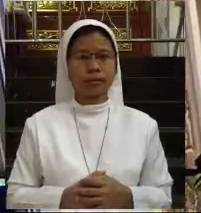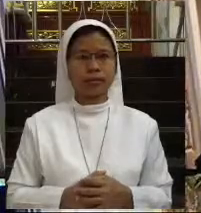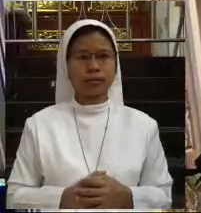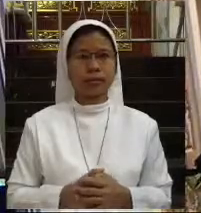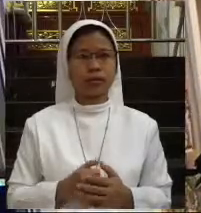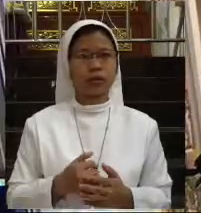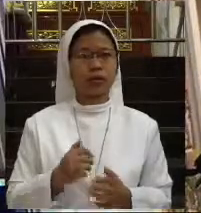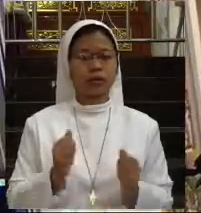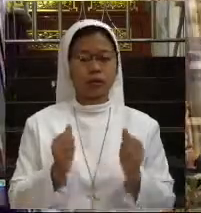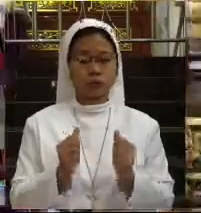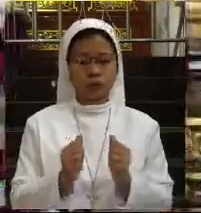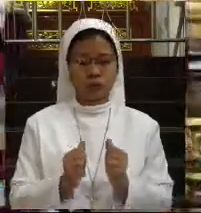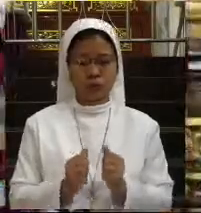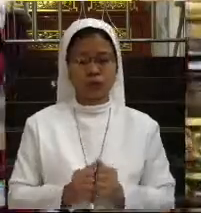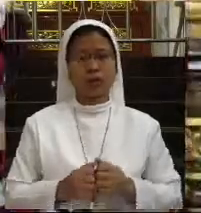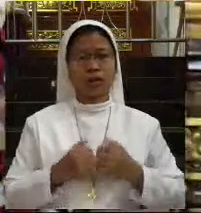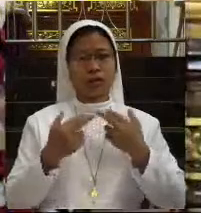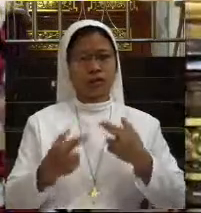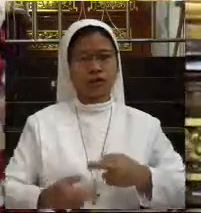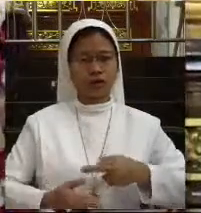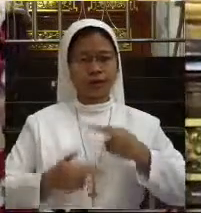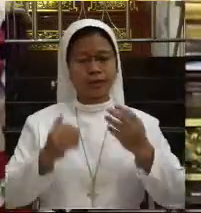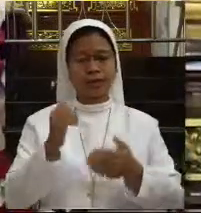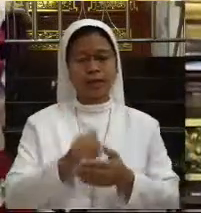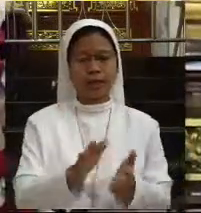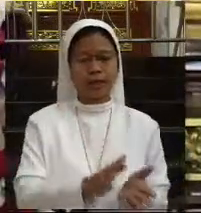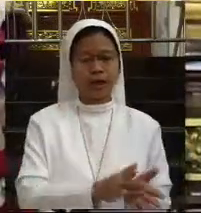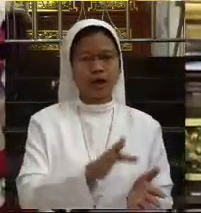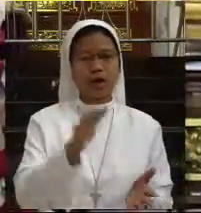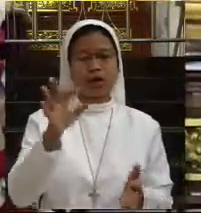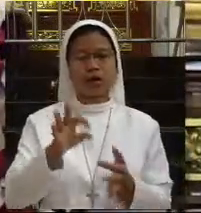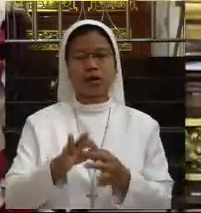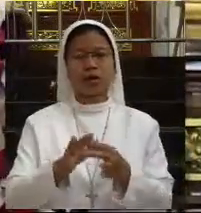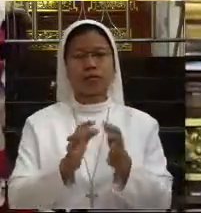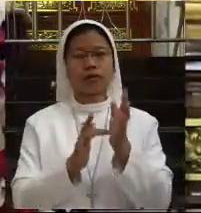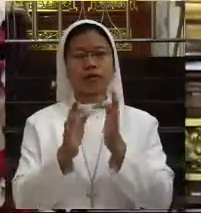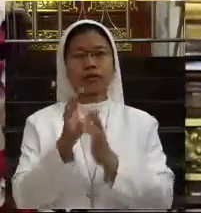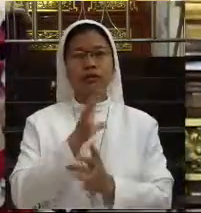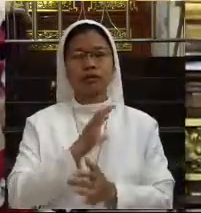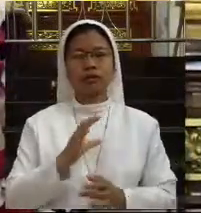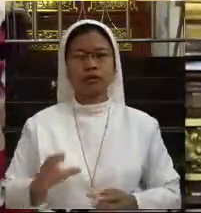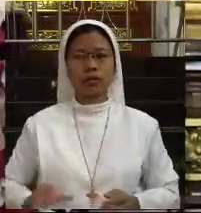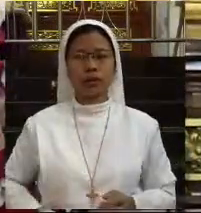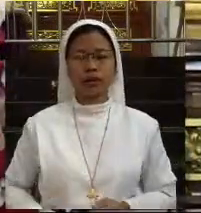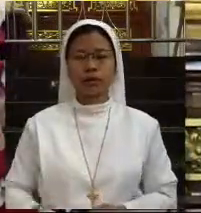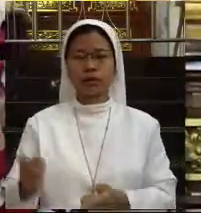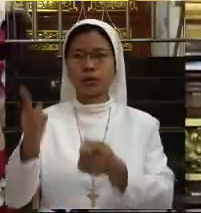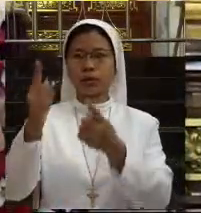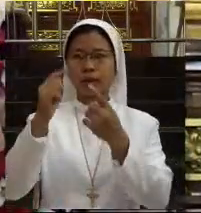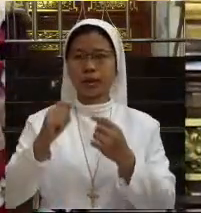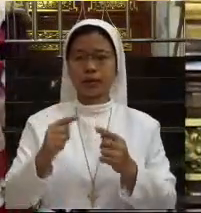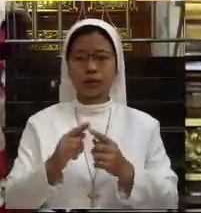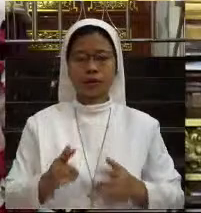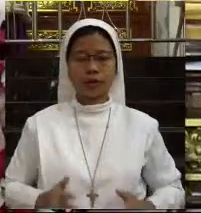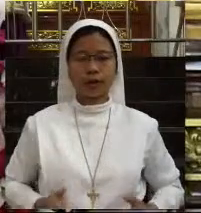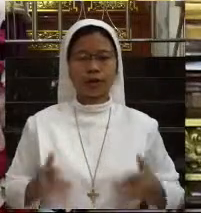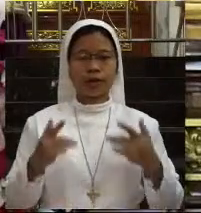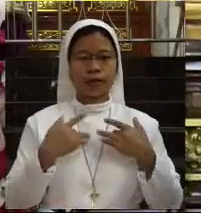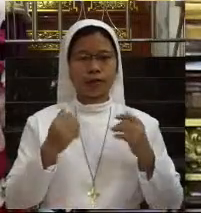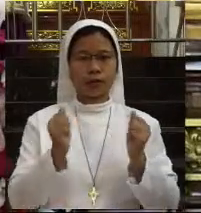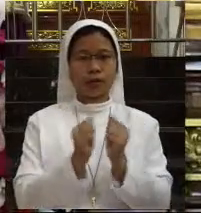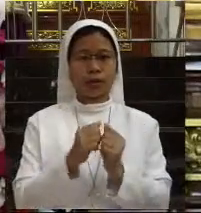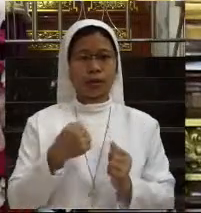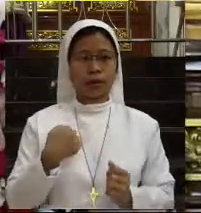We rejoice in the glory of Jesus Christ, who came to live with us.